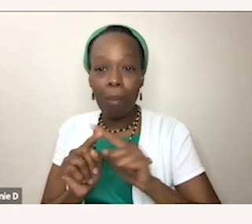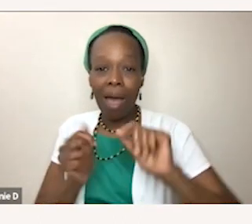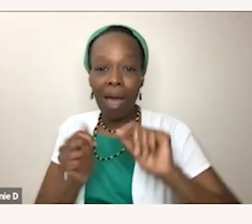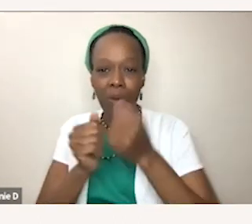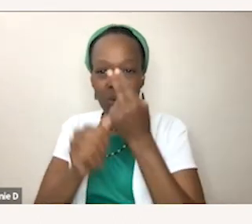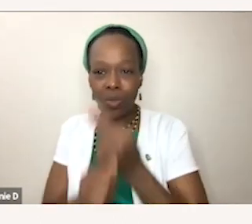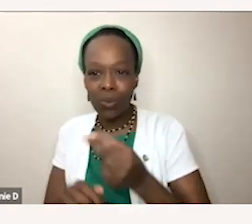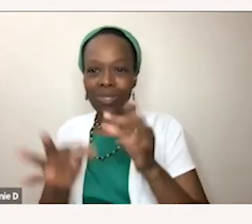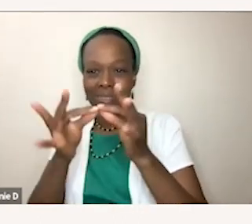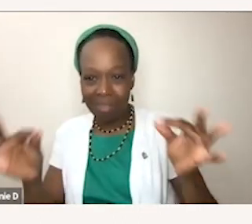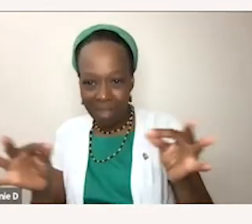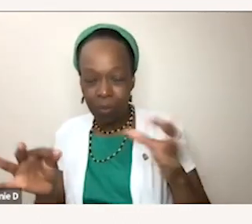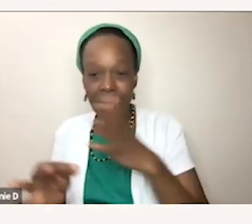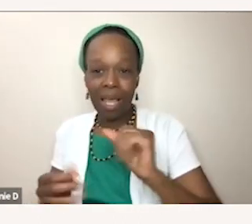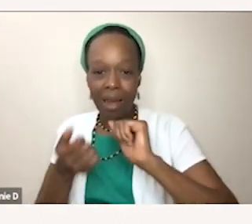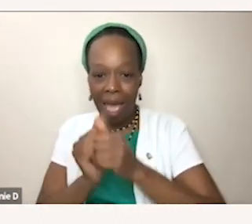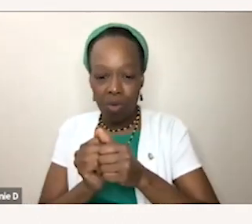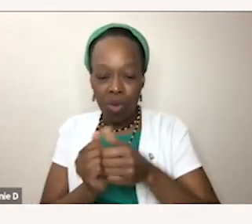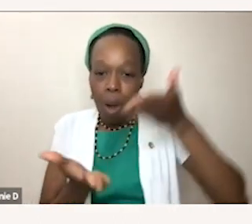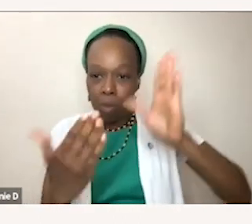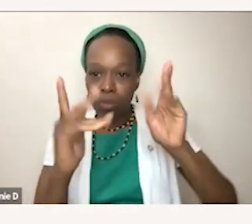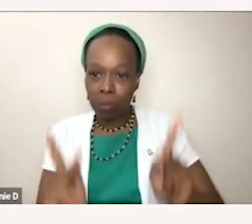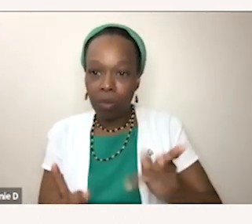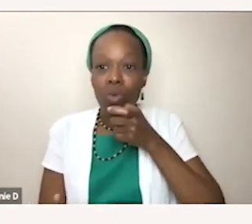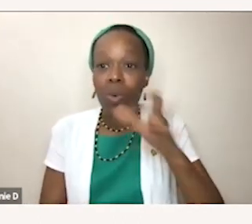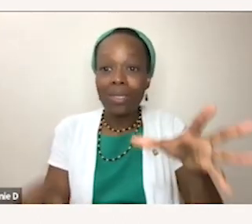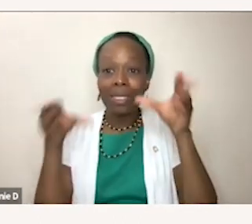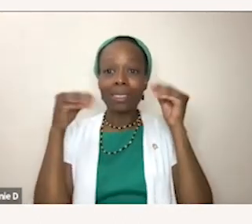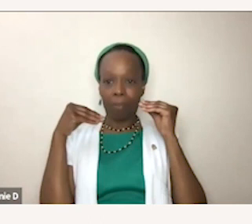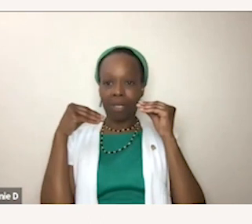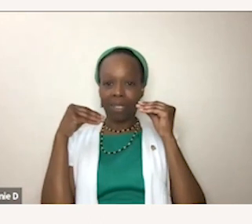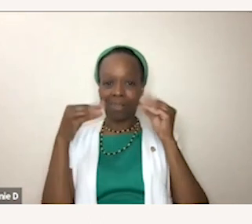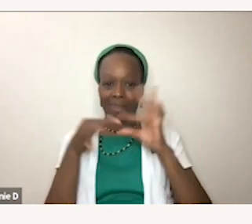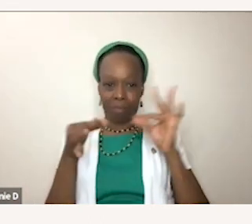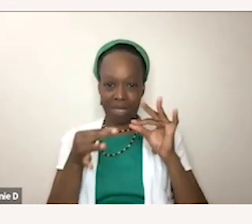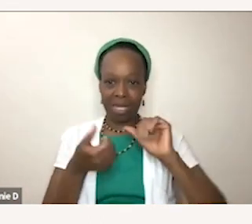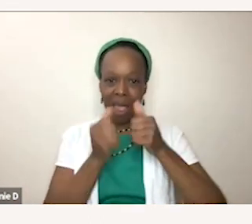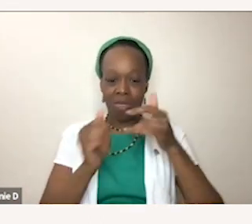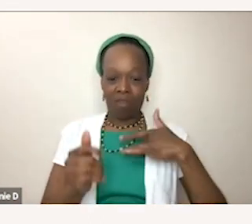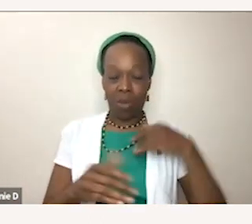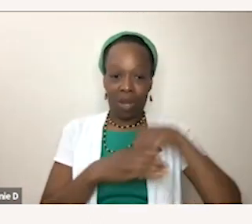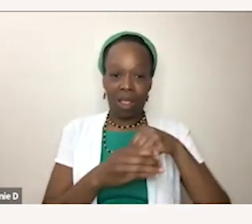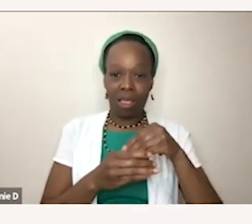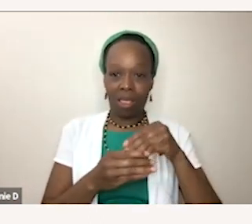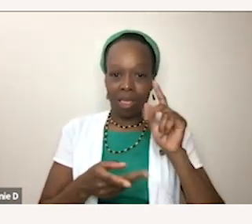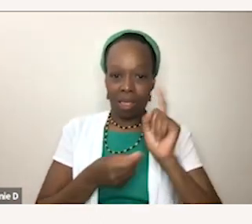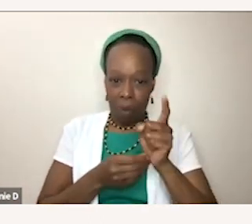person on the receiving end and potentially how they are feeling in that moment. Life isn't always fair.